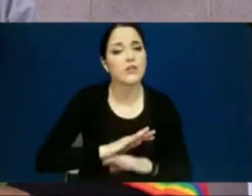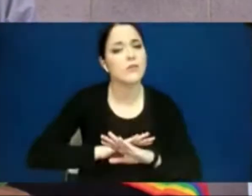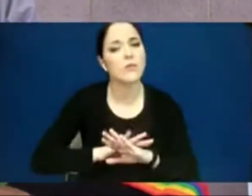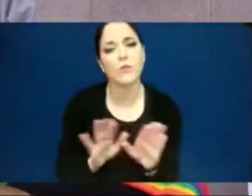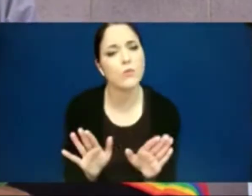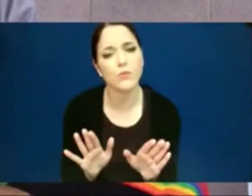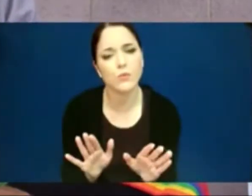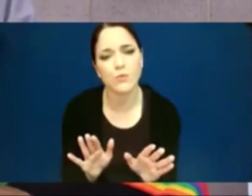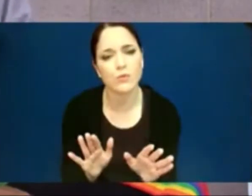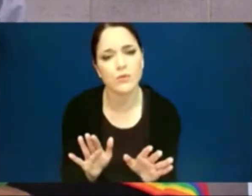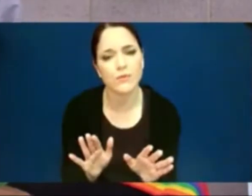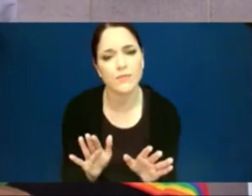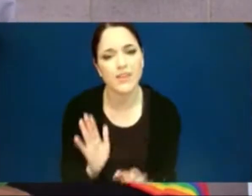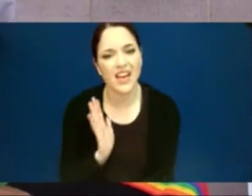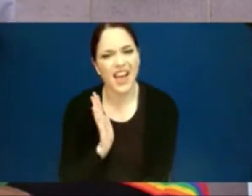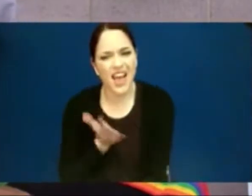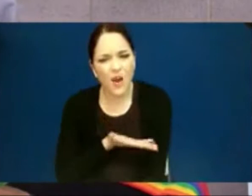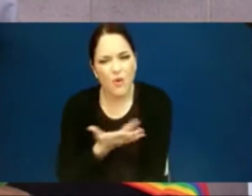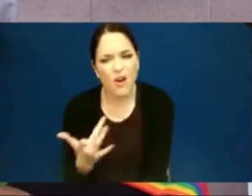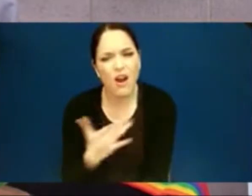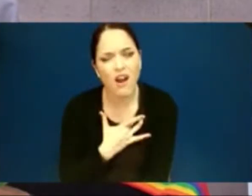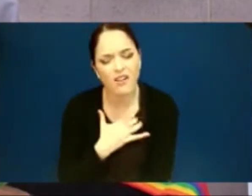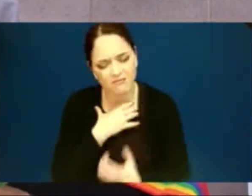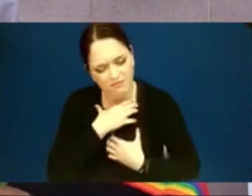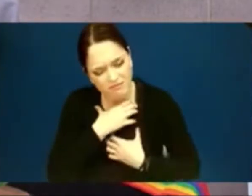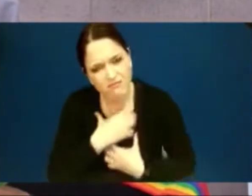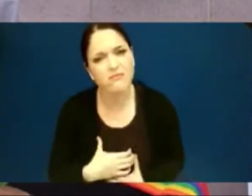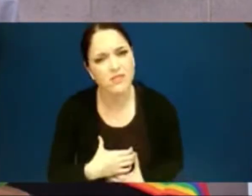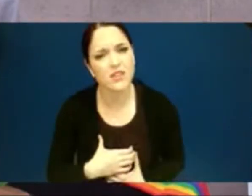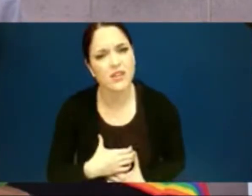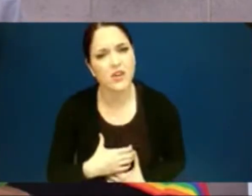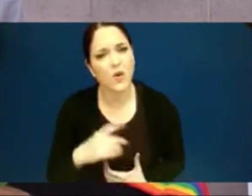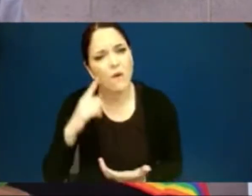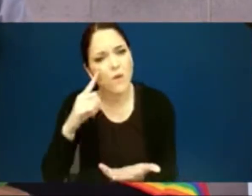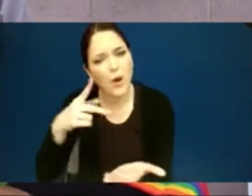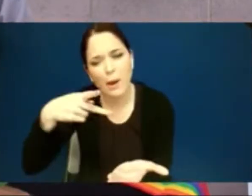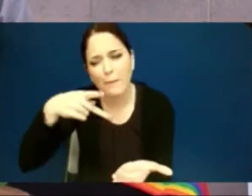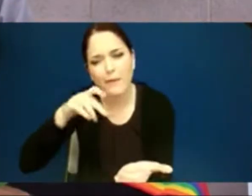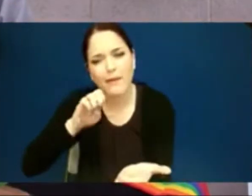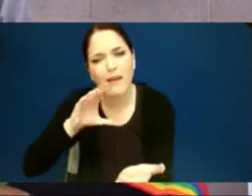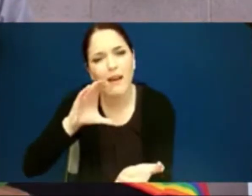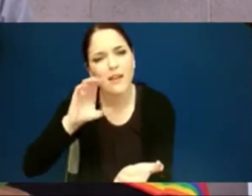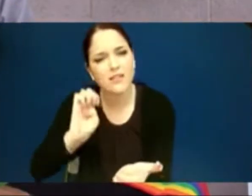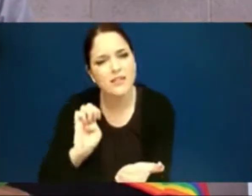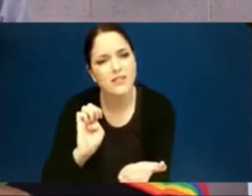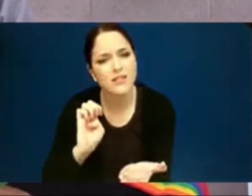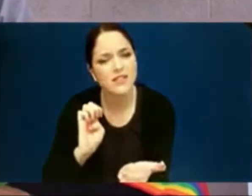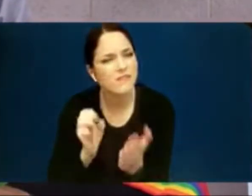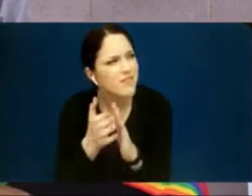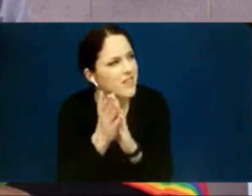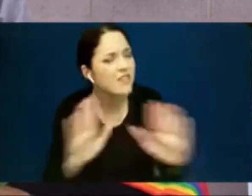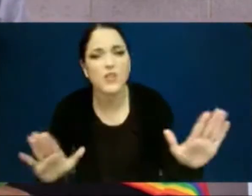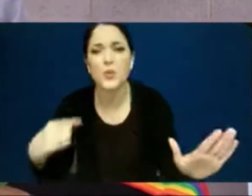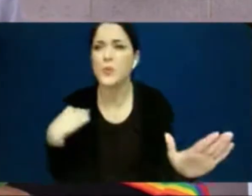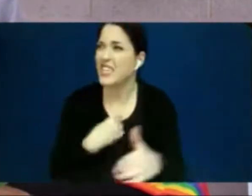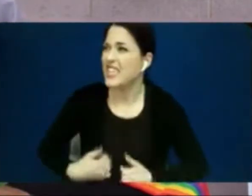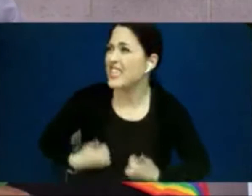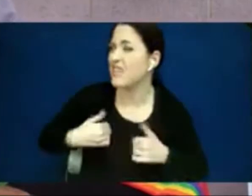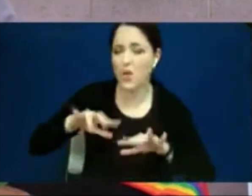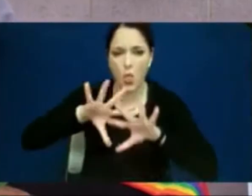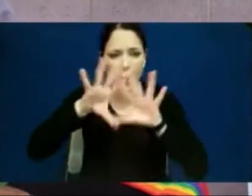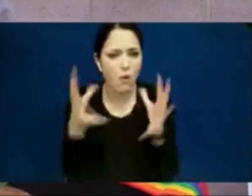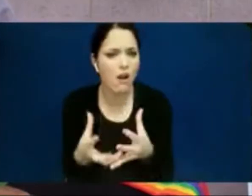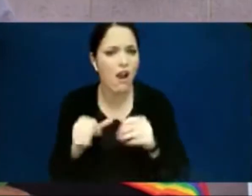Our hearts long for such peace. We live in a world where there is the constant push